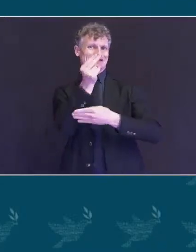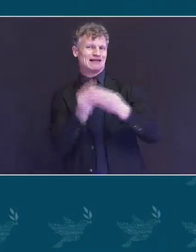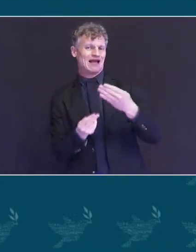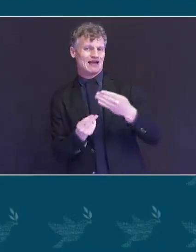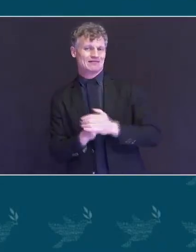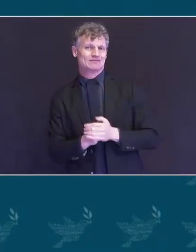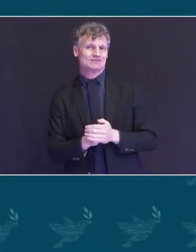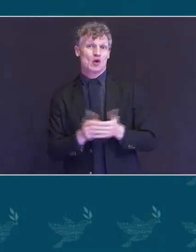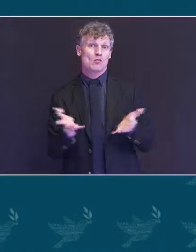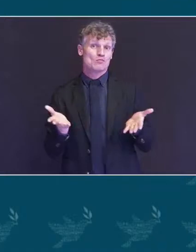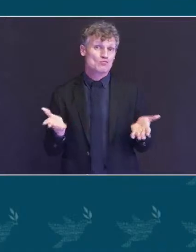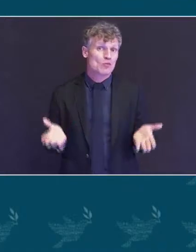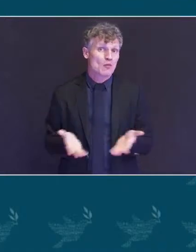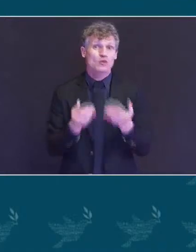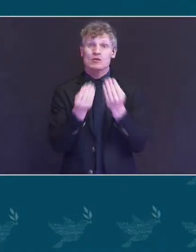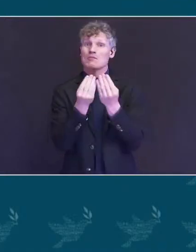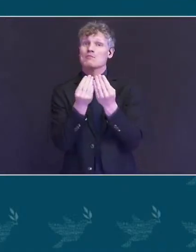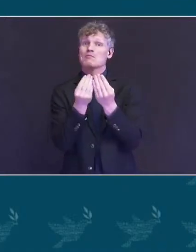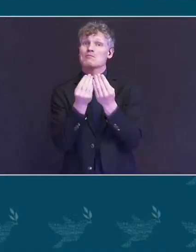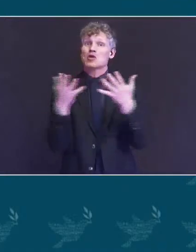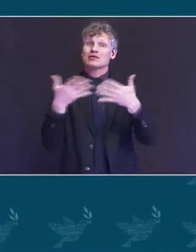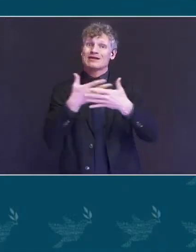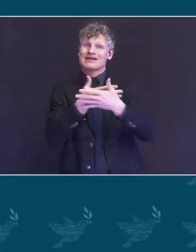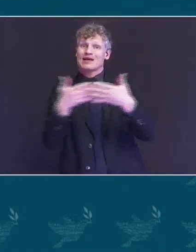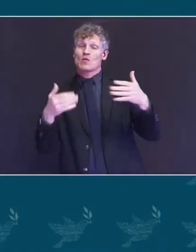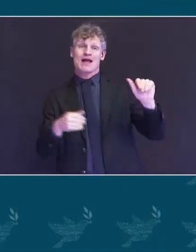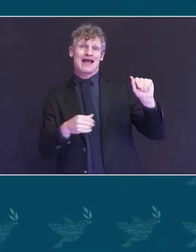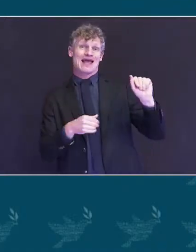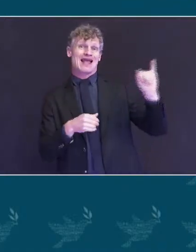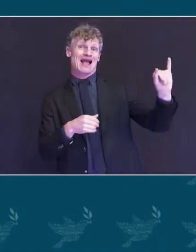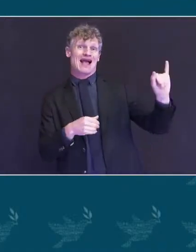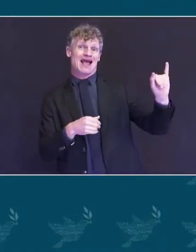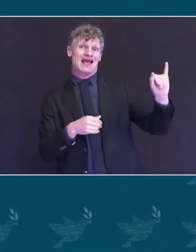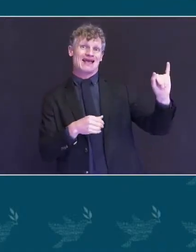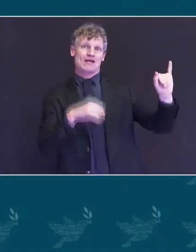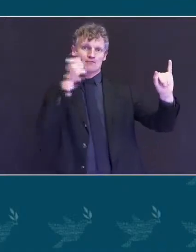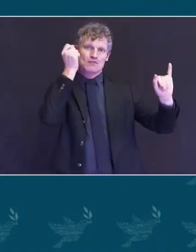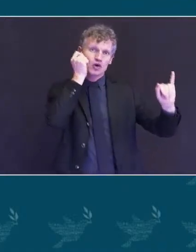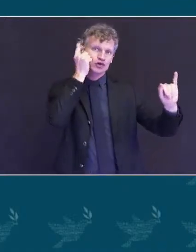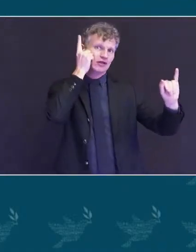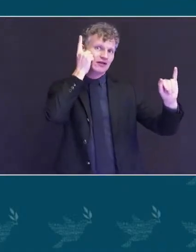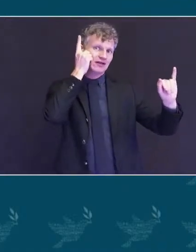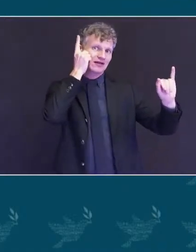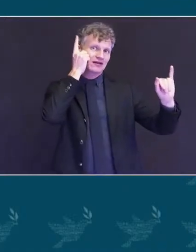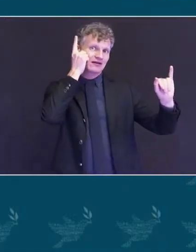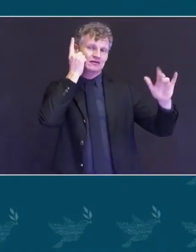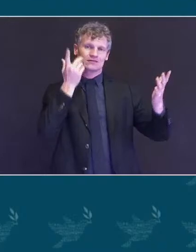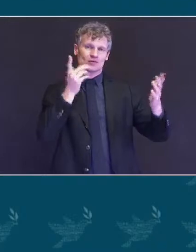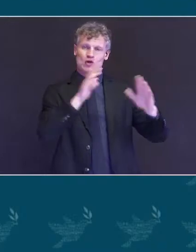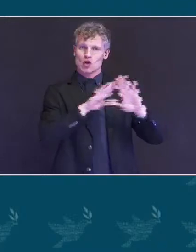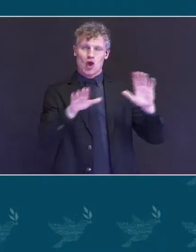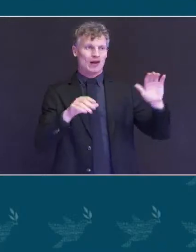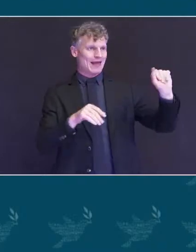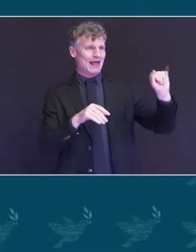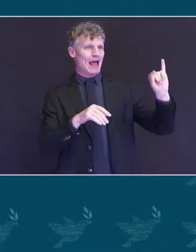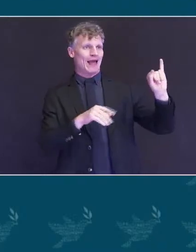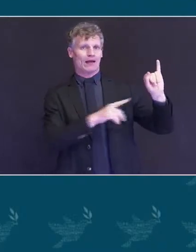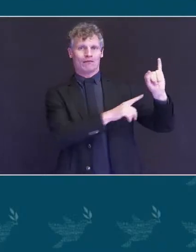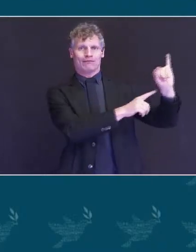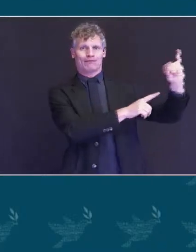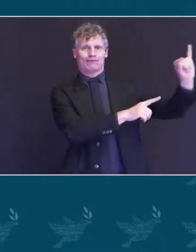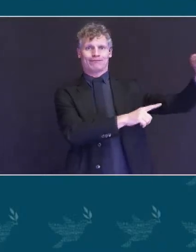promoting multilingual AI literacy to close the AI knowledge gap, policies